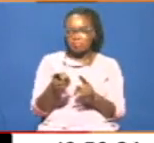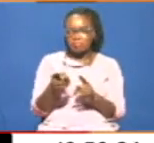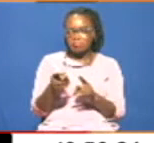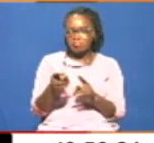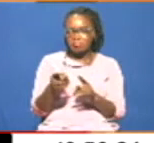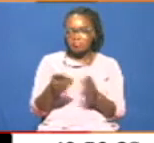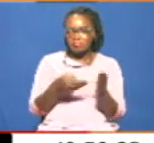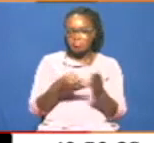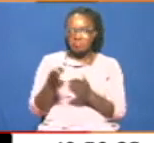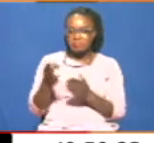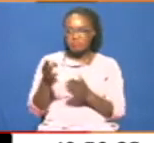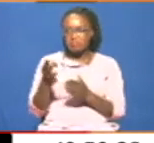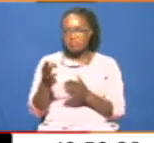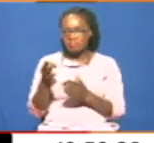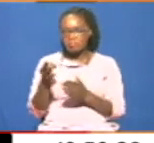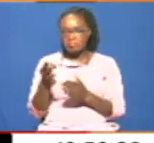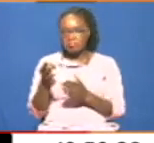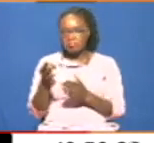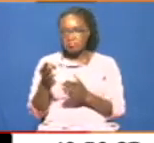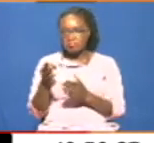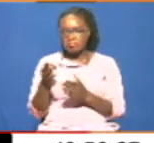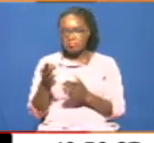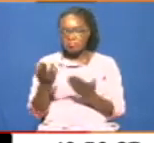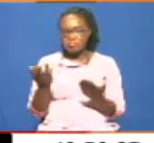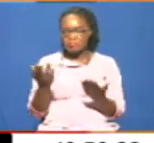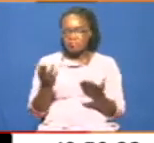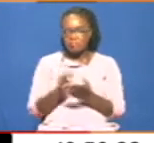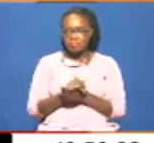financing, microfinance financing,